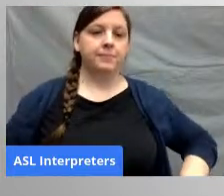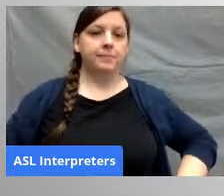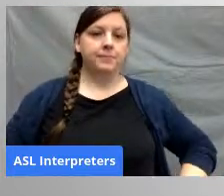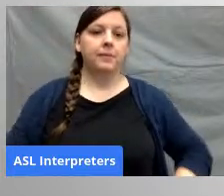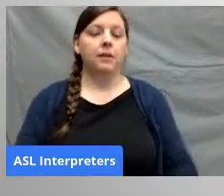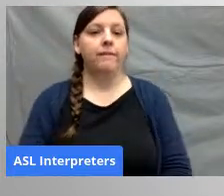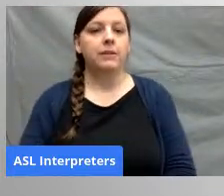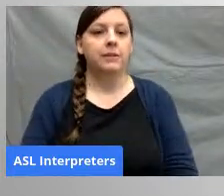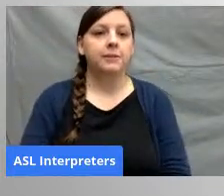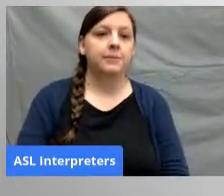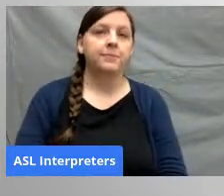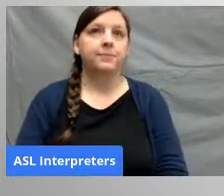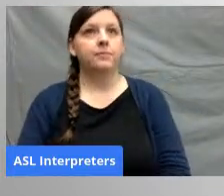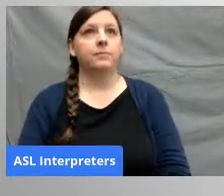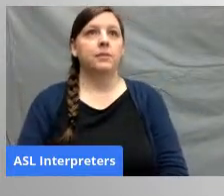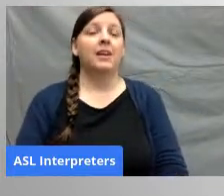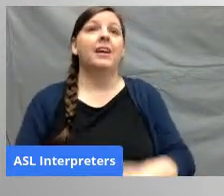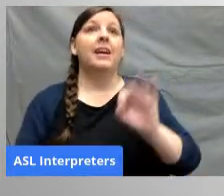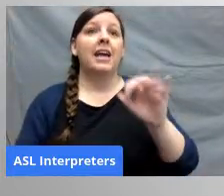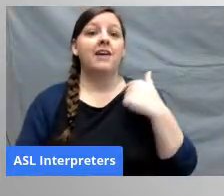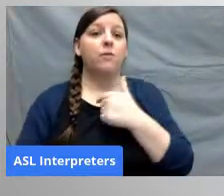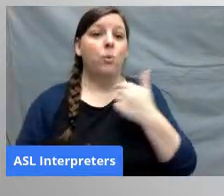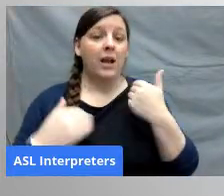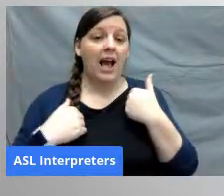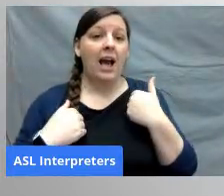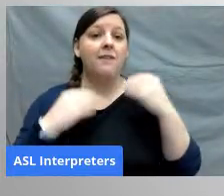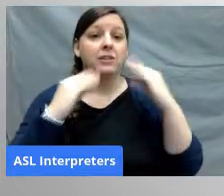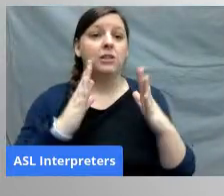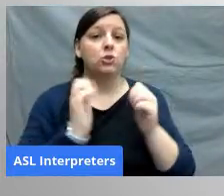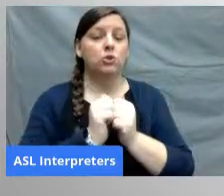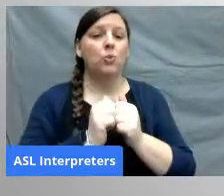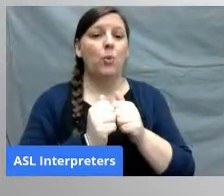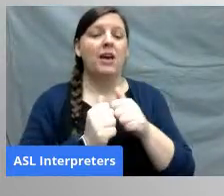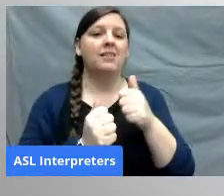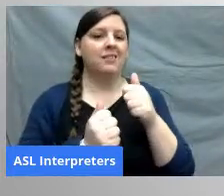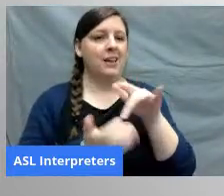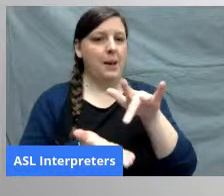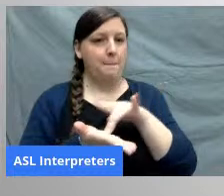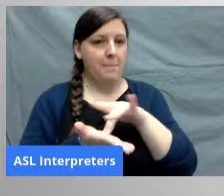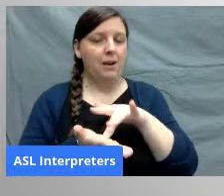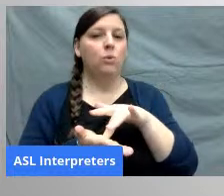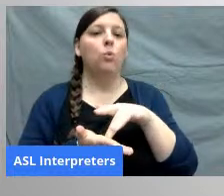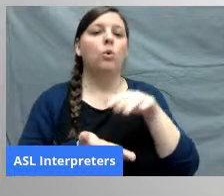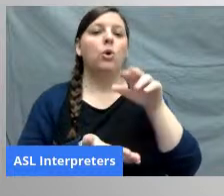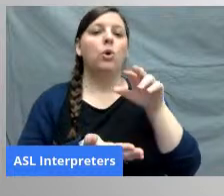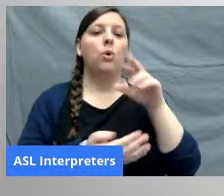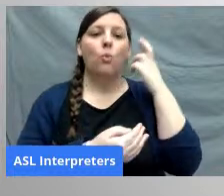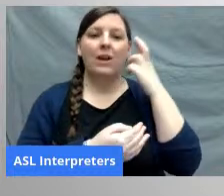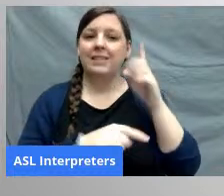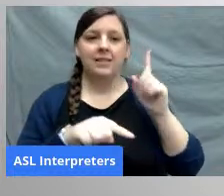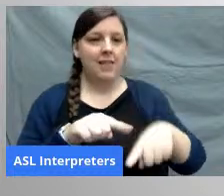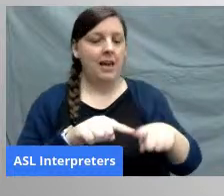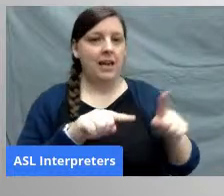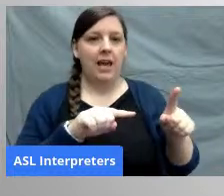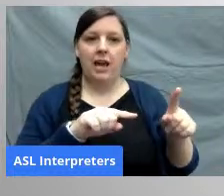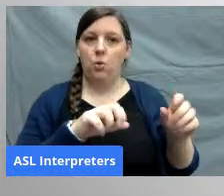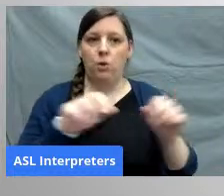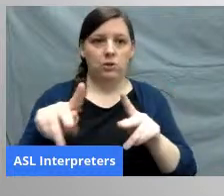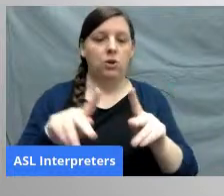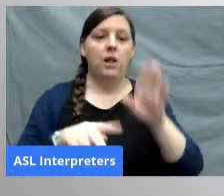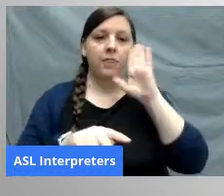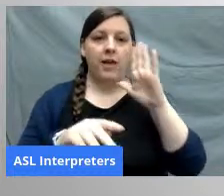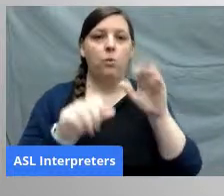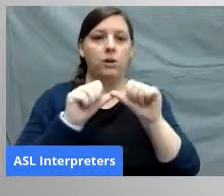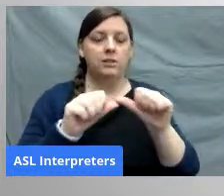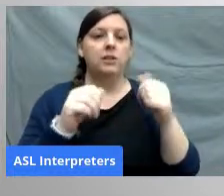If we have teachers with medical reasons that they cannot return, then they will continue to have the same options that they had